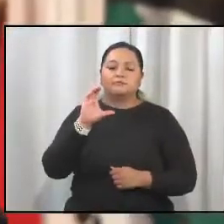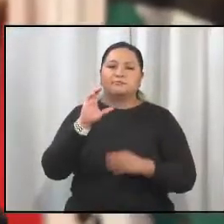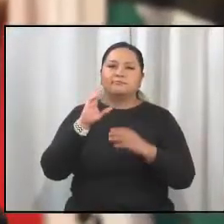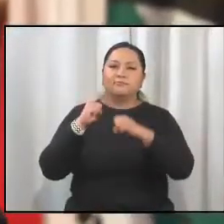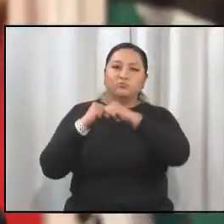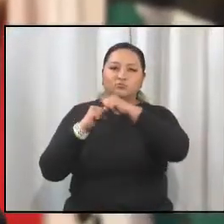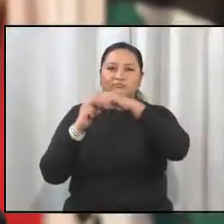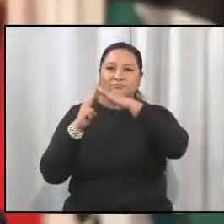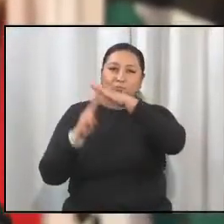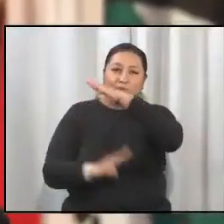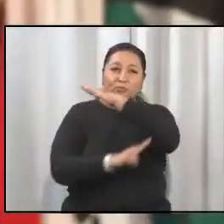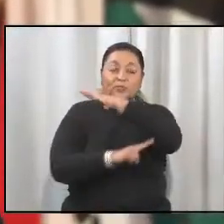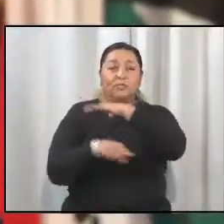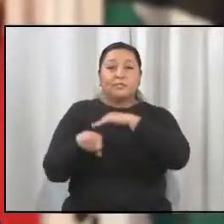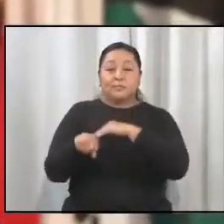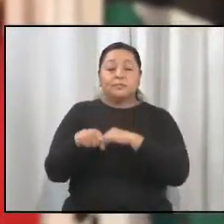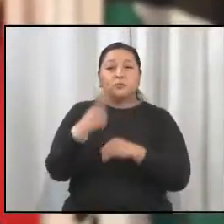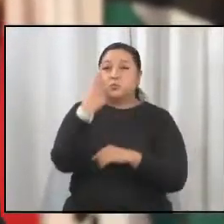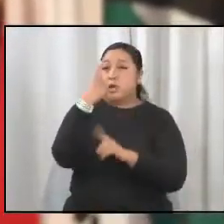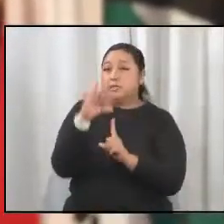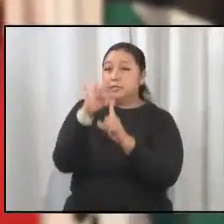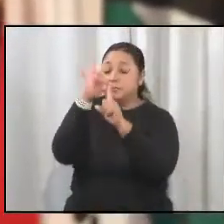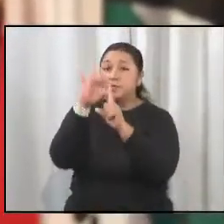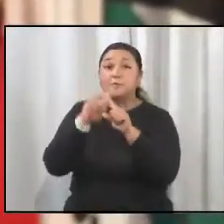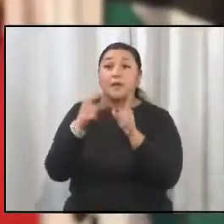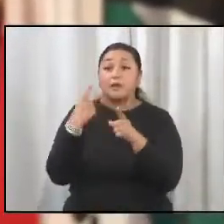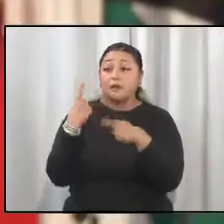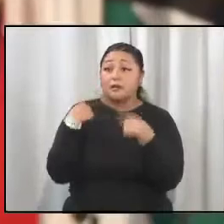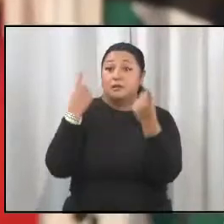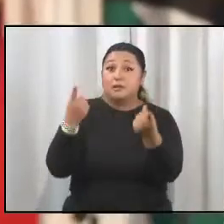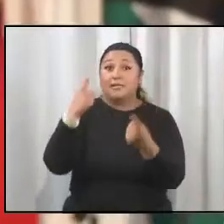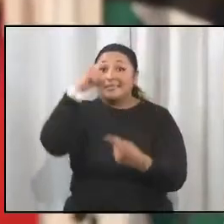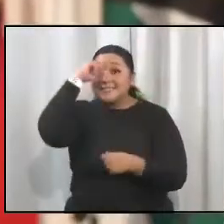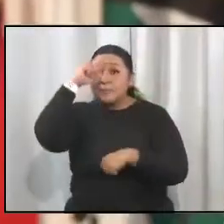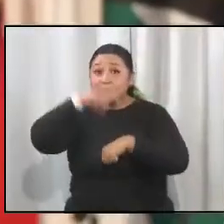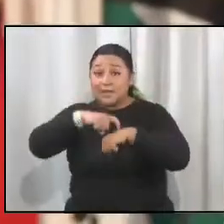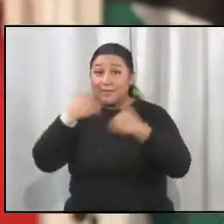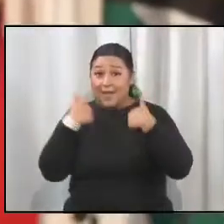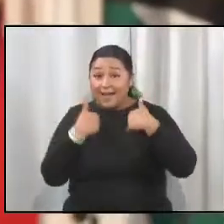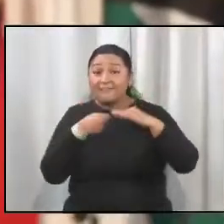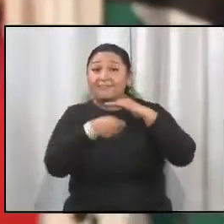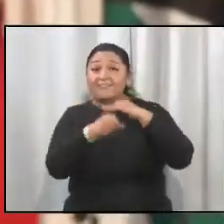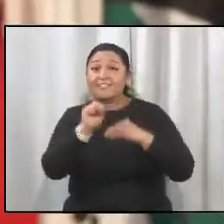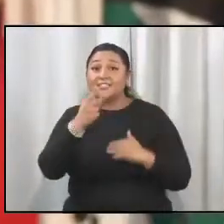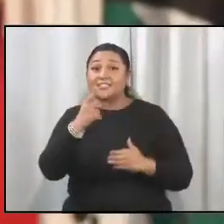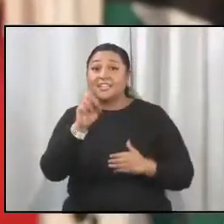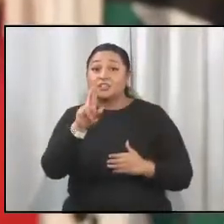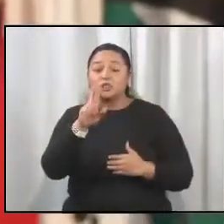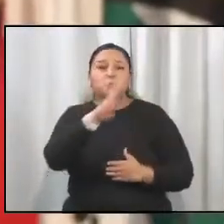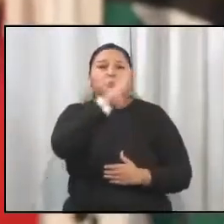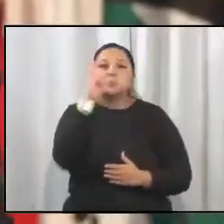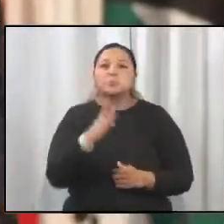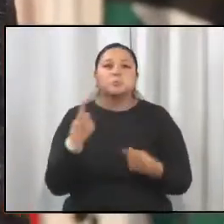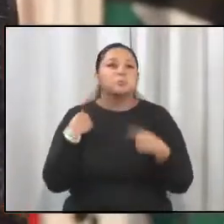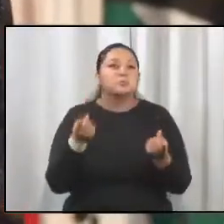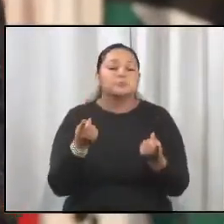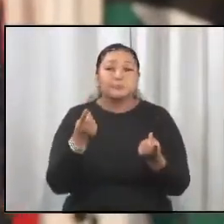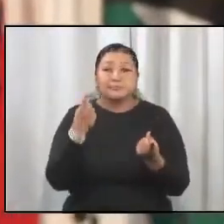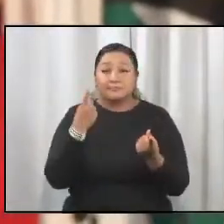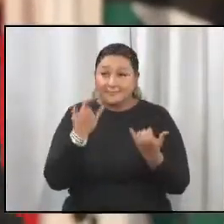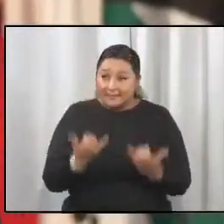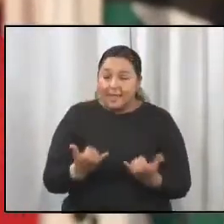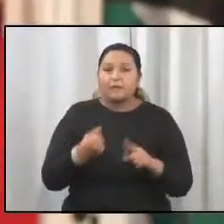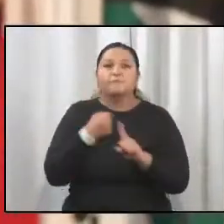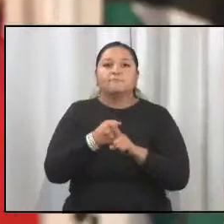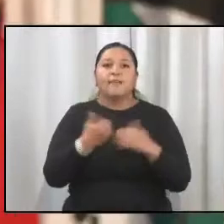shelter during the summertime. That's right. We've never done that. Right. This so we're is expanding 80 by 3 additional, months. Right. Yeah. This is 80 additional beds that we did not have.